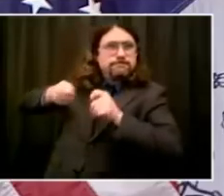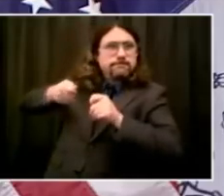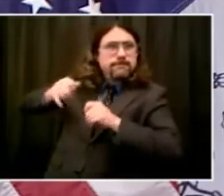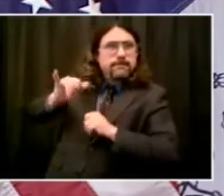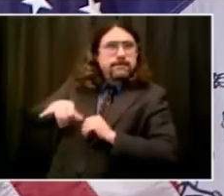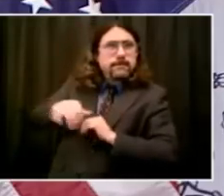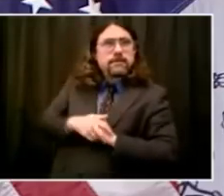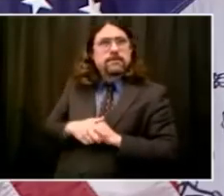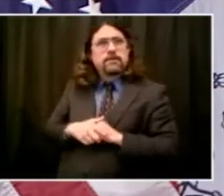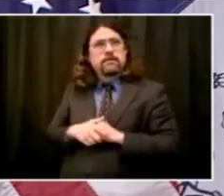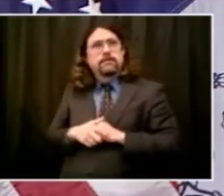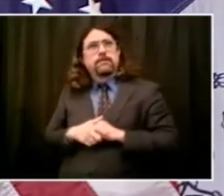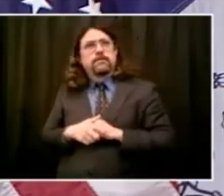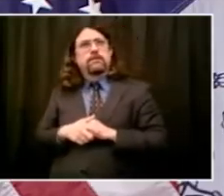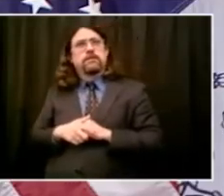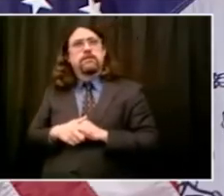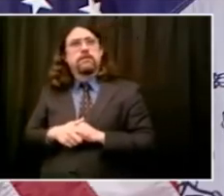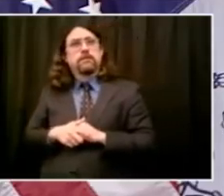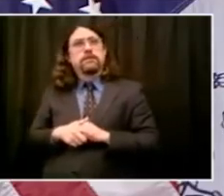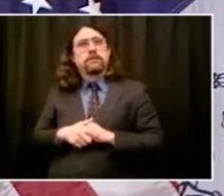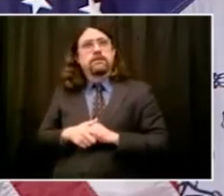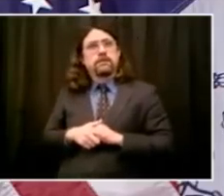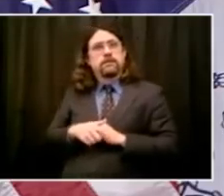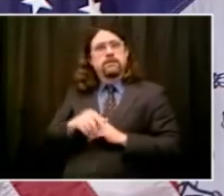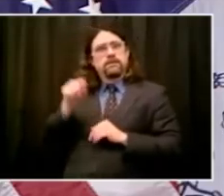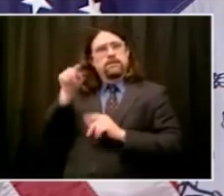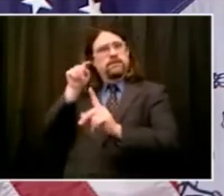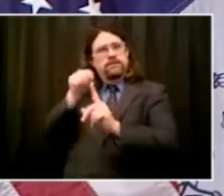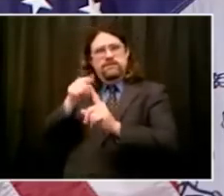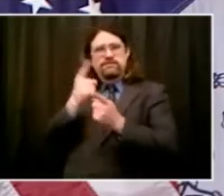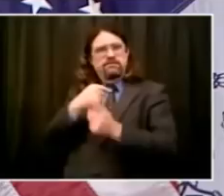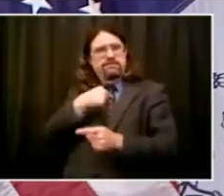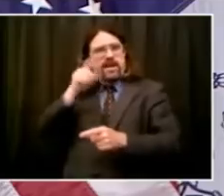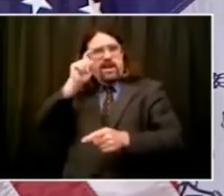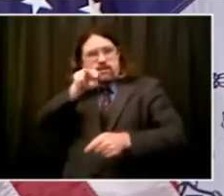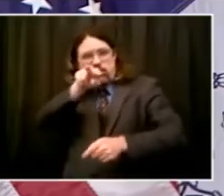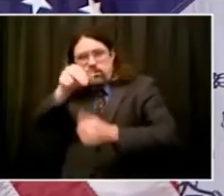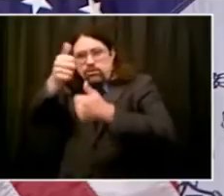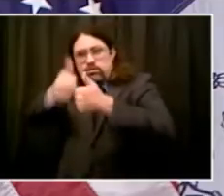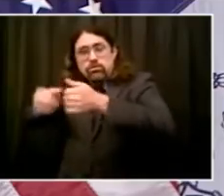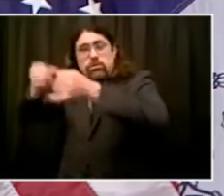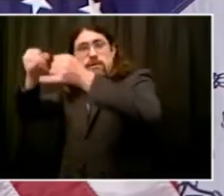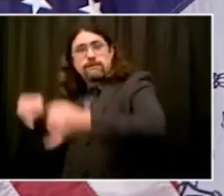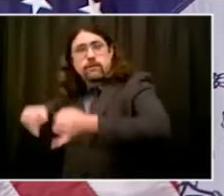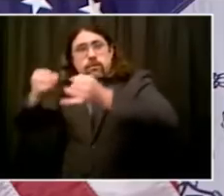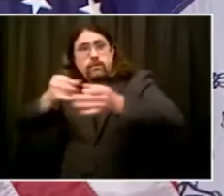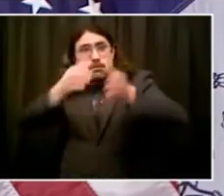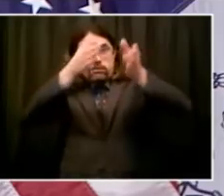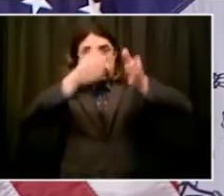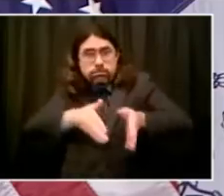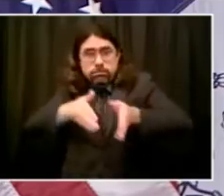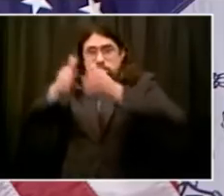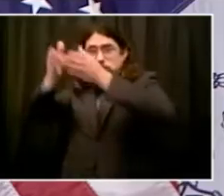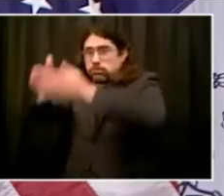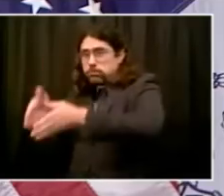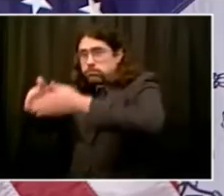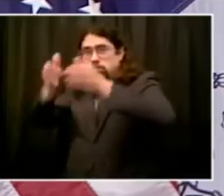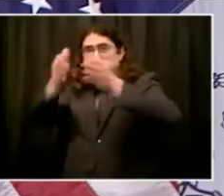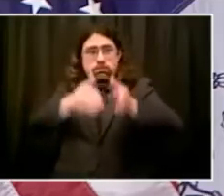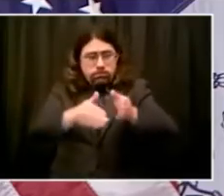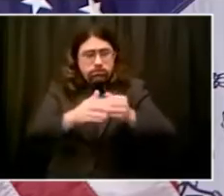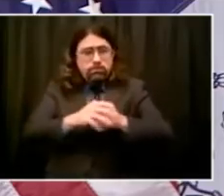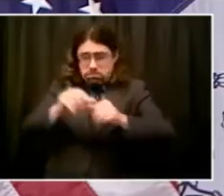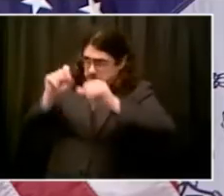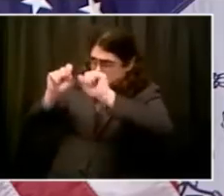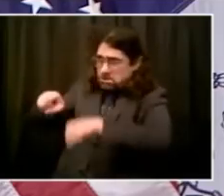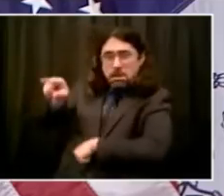that would make that work? You know, if there is, I think increasingly that should be the preference in our society more than it has been in the past. I mean,